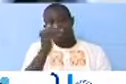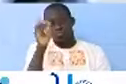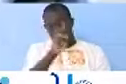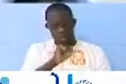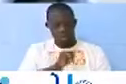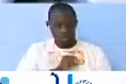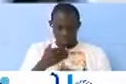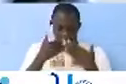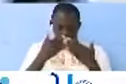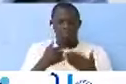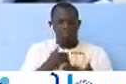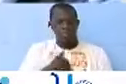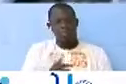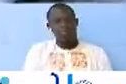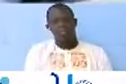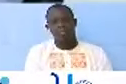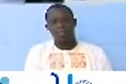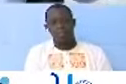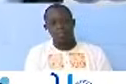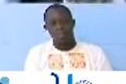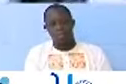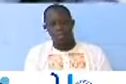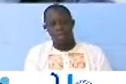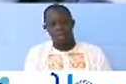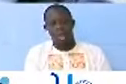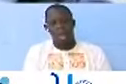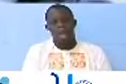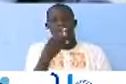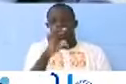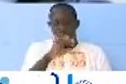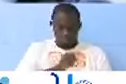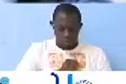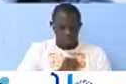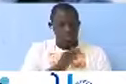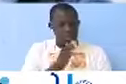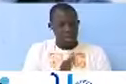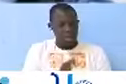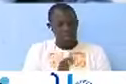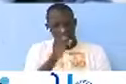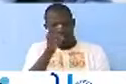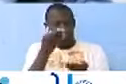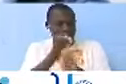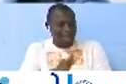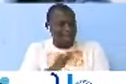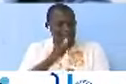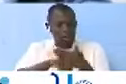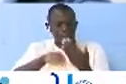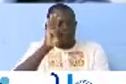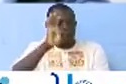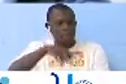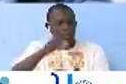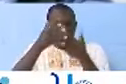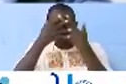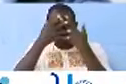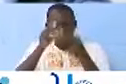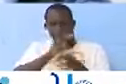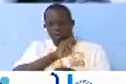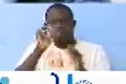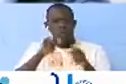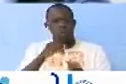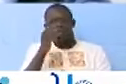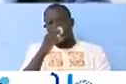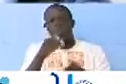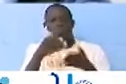what he told me na fra ko fara mail tule ba told he died in mail tu da flo ñama I wouldn't have said it that way afi ñama